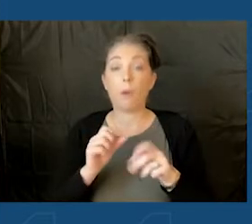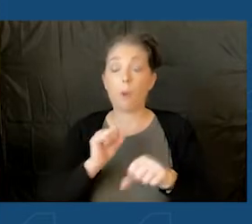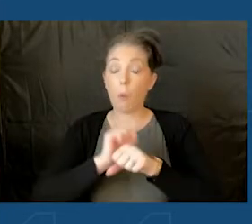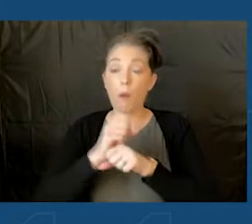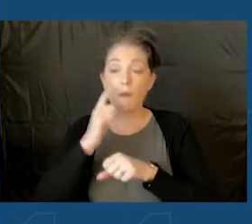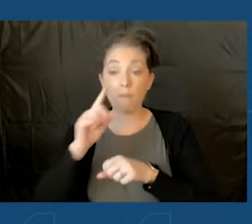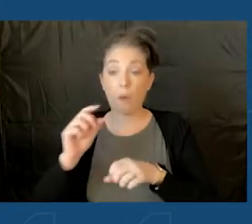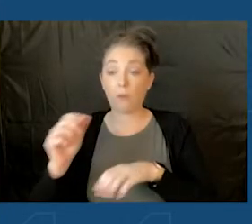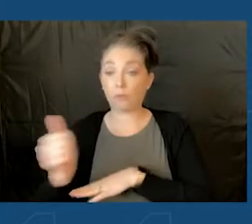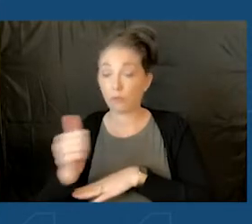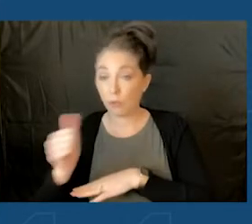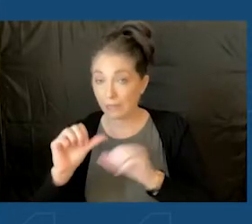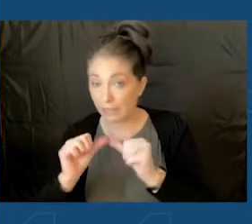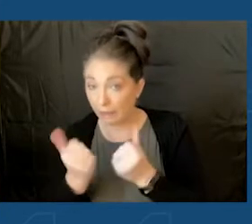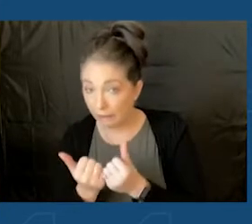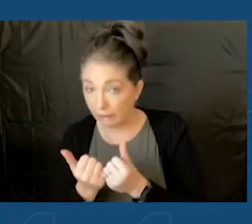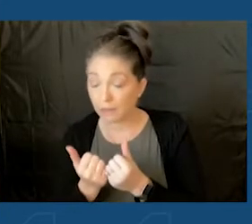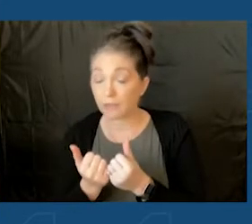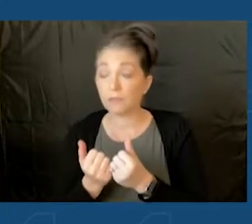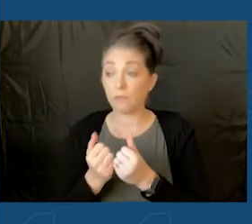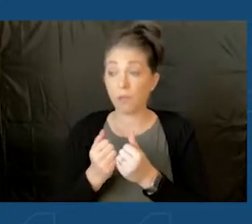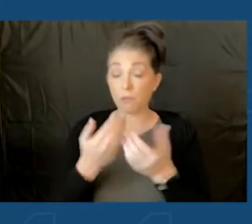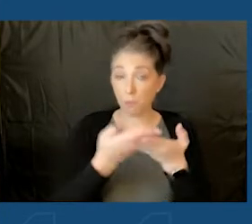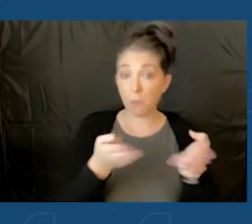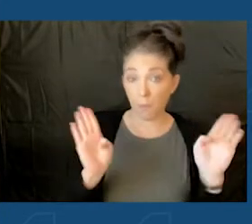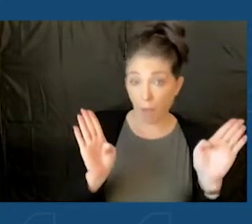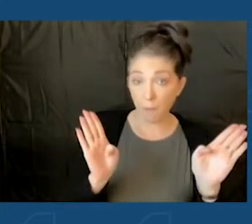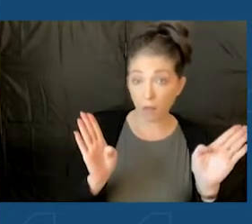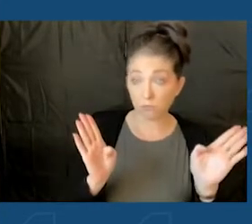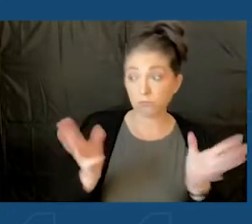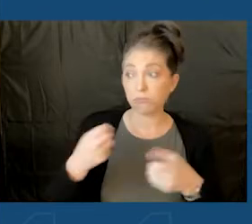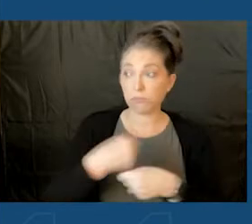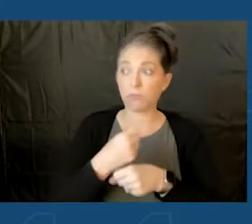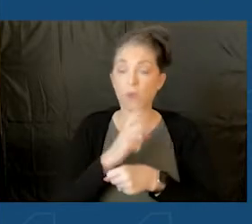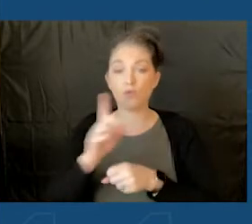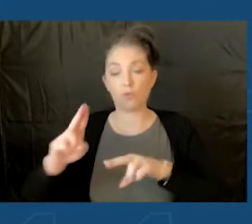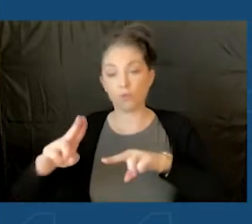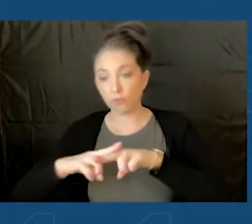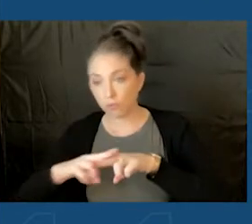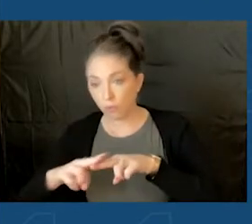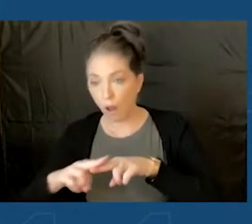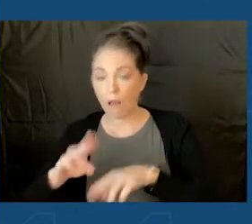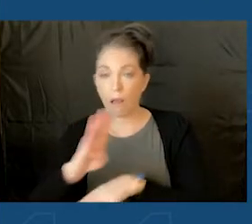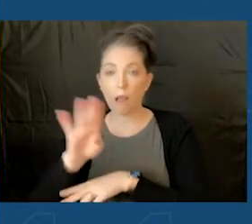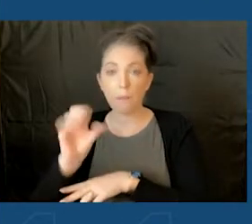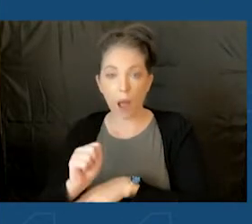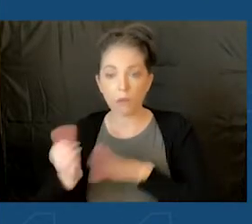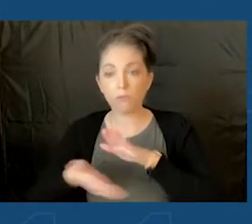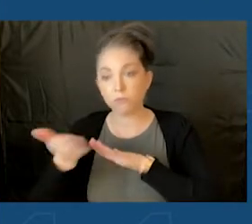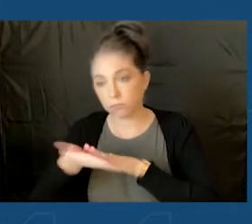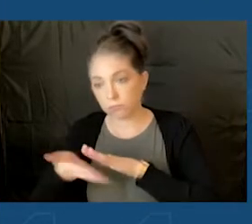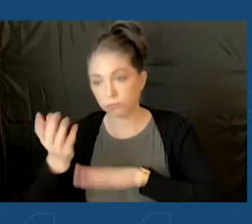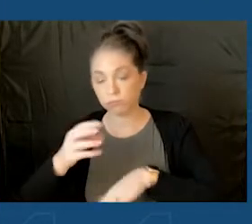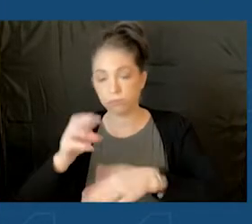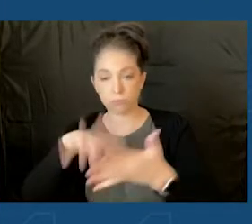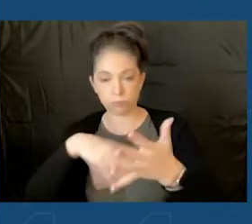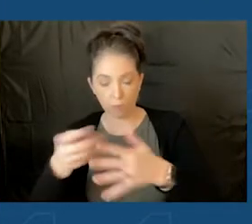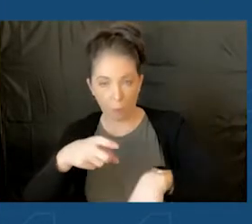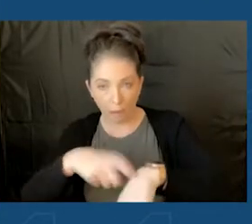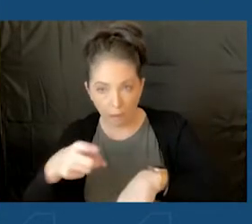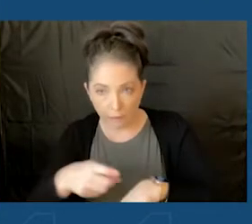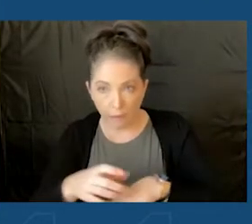with and among the public to ensure that our trains and buses run on schedule, that their terminals and stations are free of